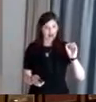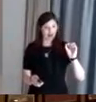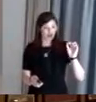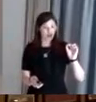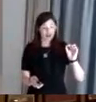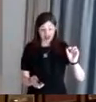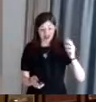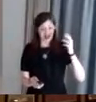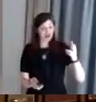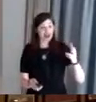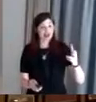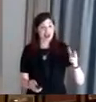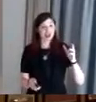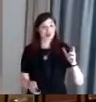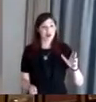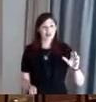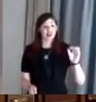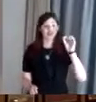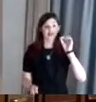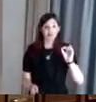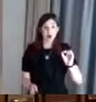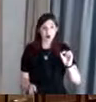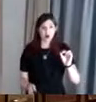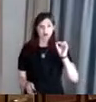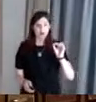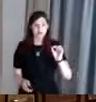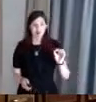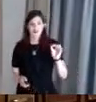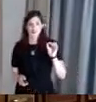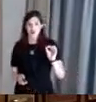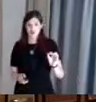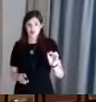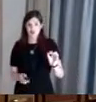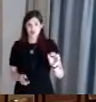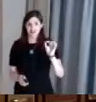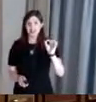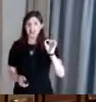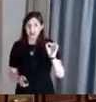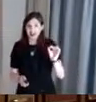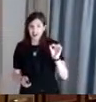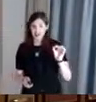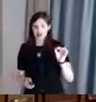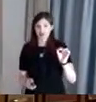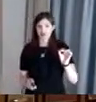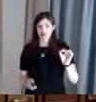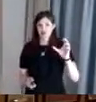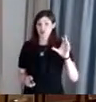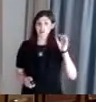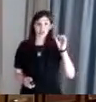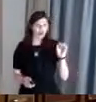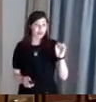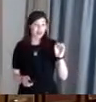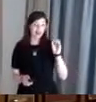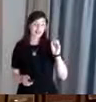accept the terms, that page actually ran this small piece of JavaScript. This is a tiny little JavaScript that was